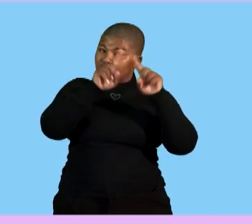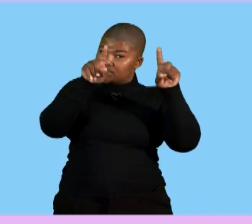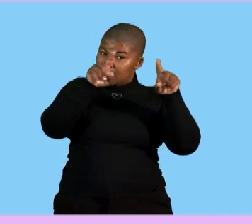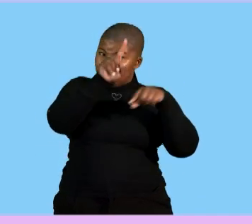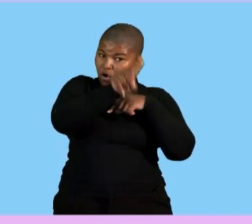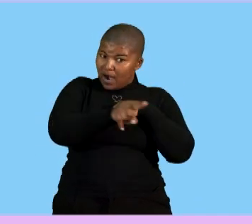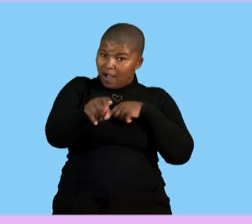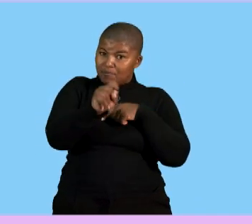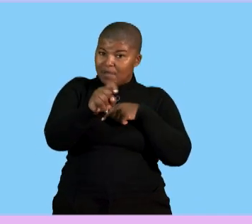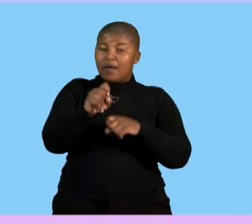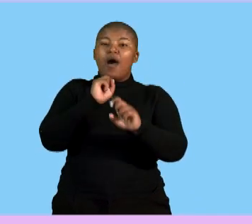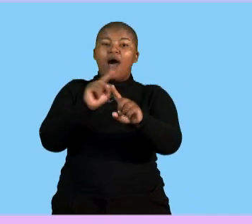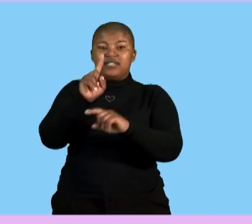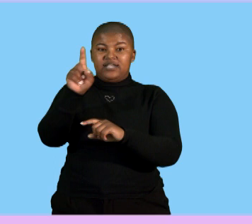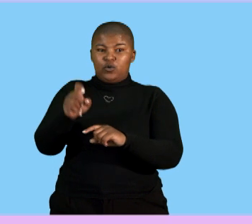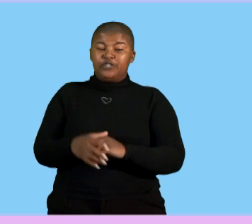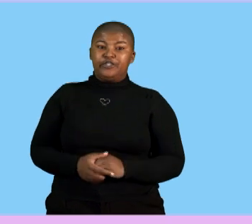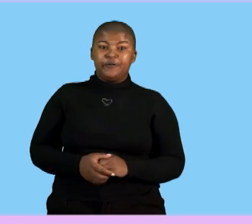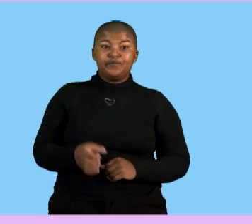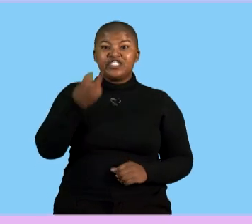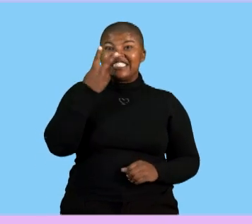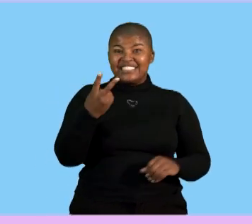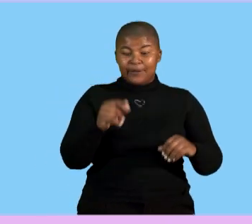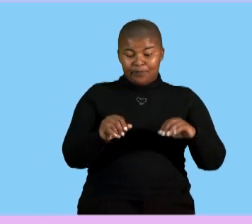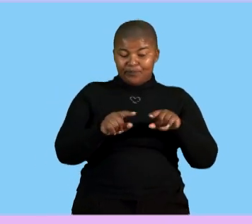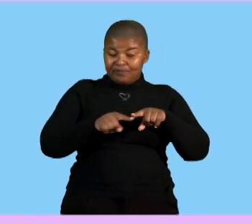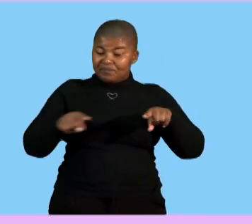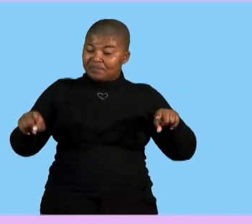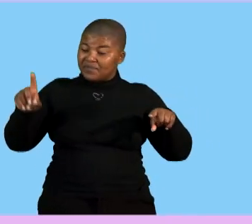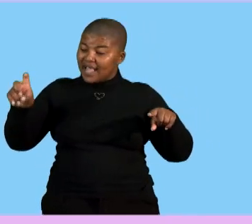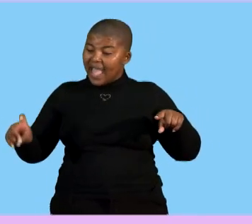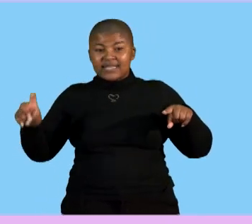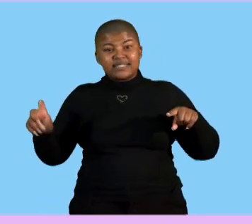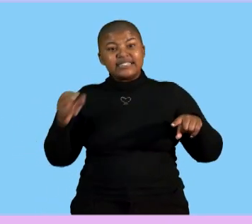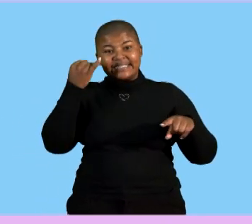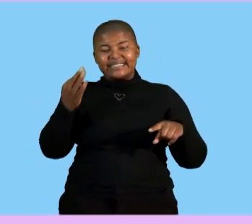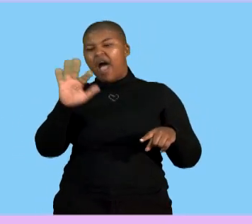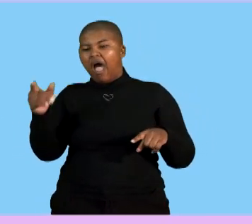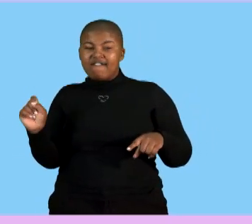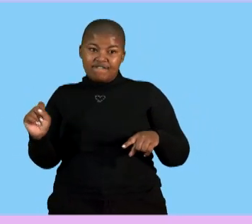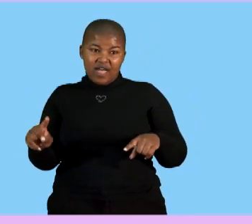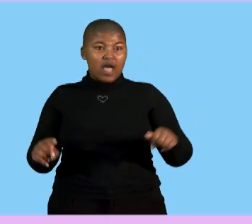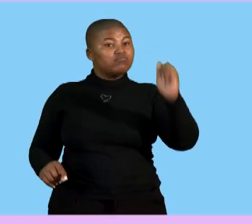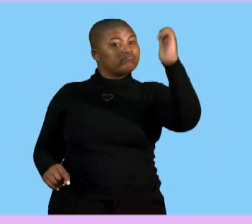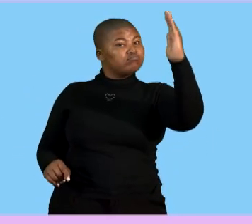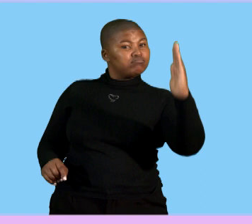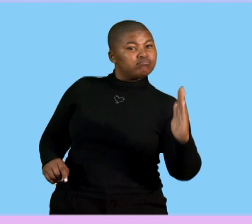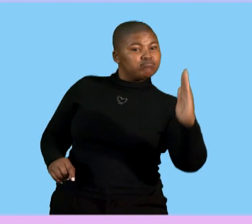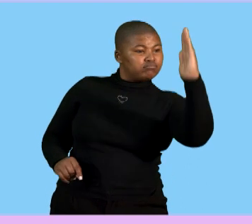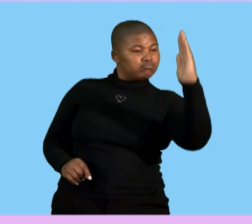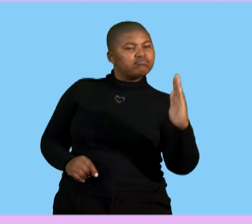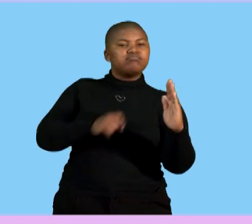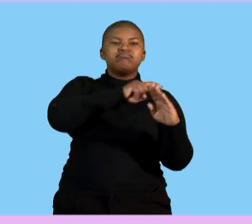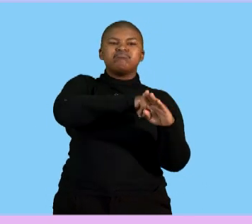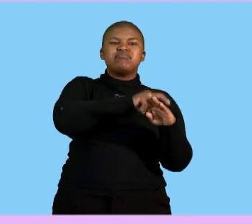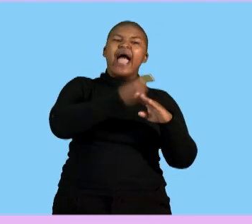have the distance walked, and on the y-axis you can see it's for the first 12